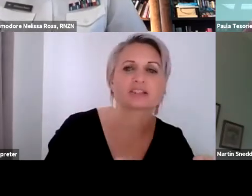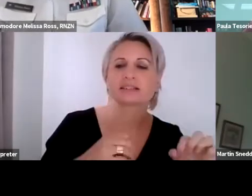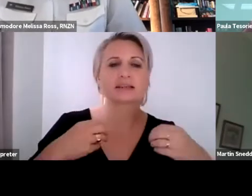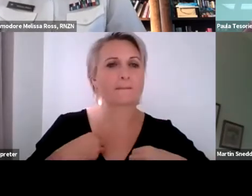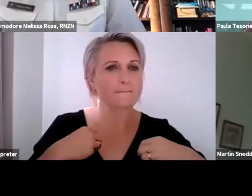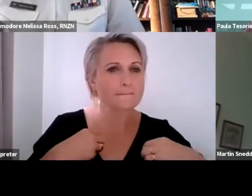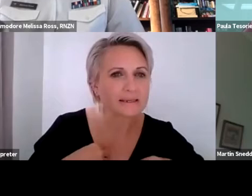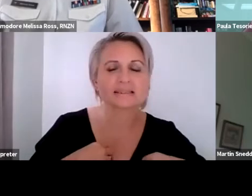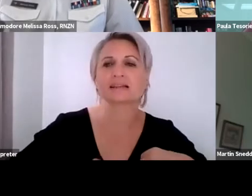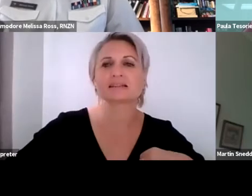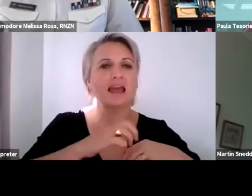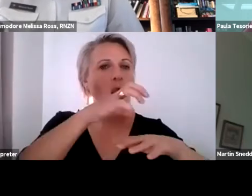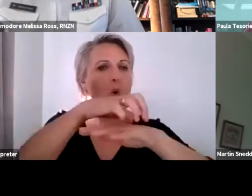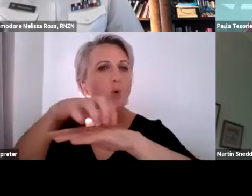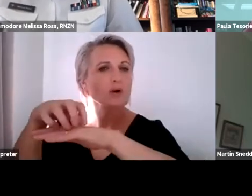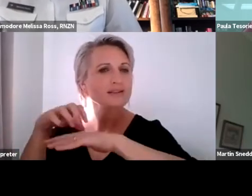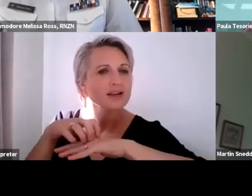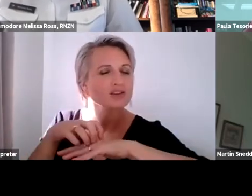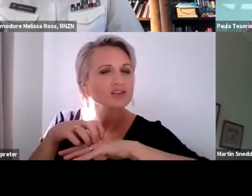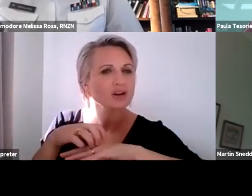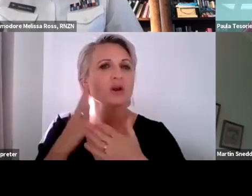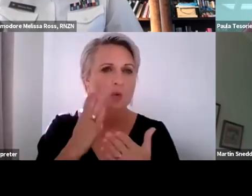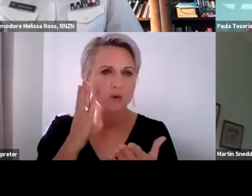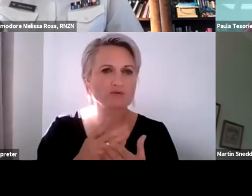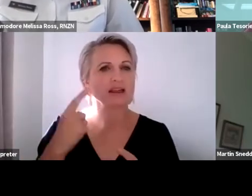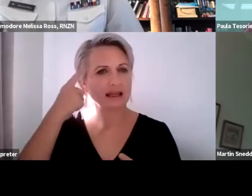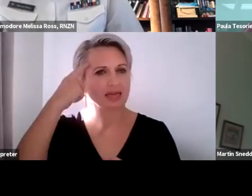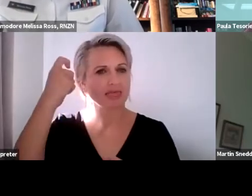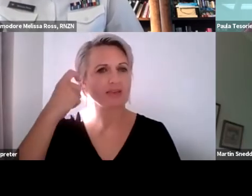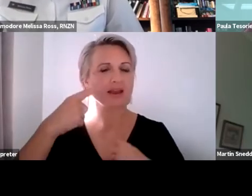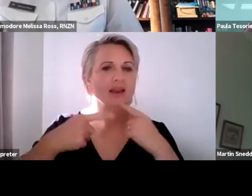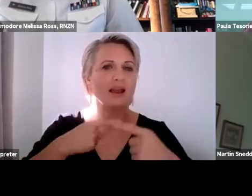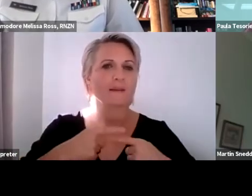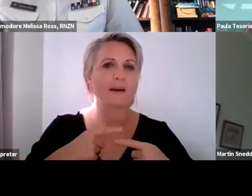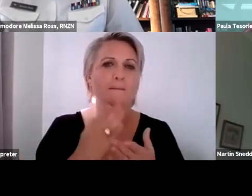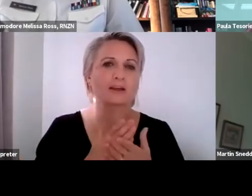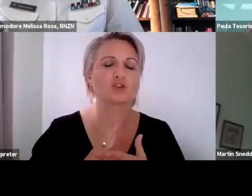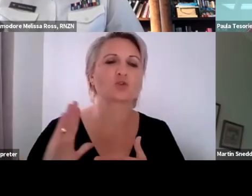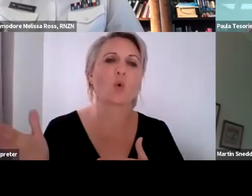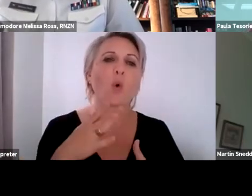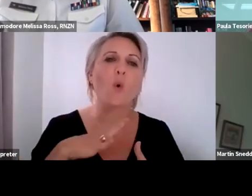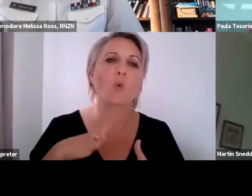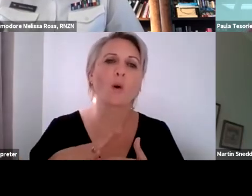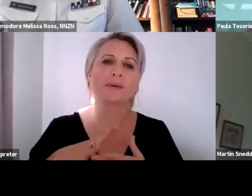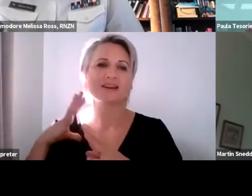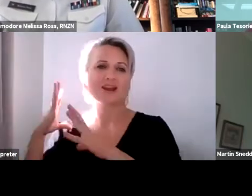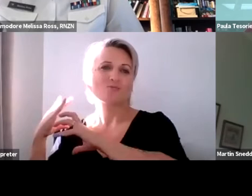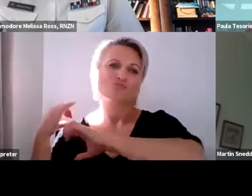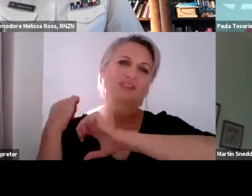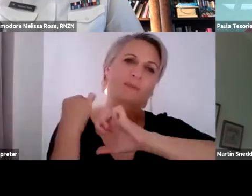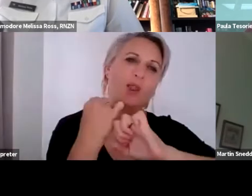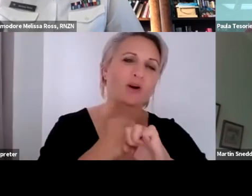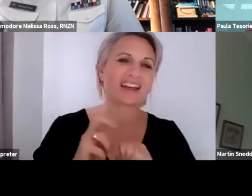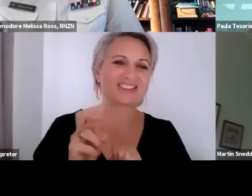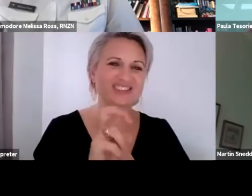our organizations, that we are really thinking about bringing all women along on the journey. So nga